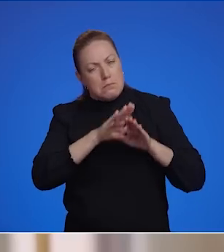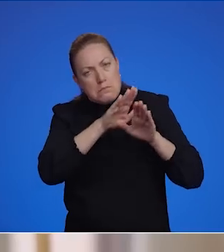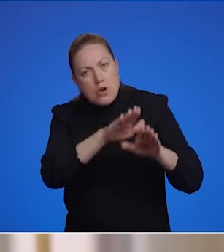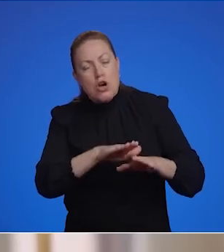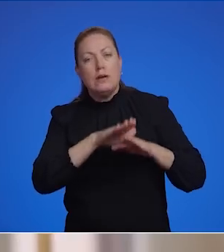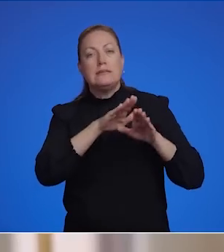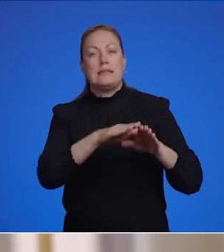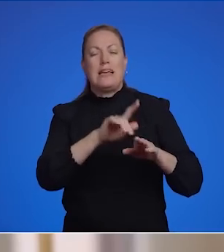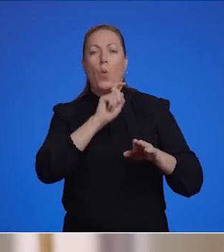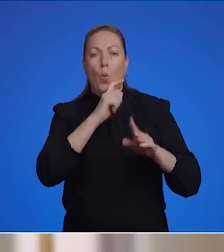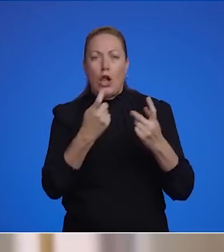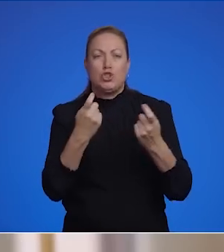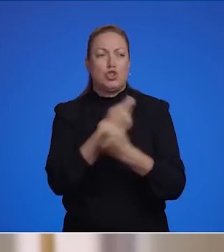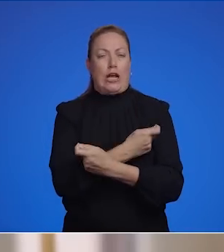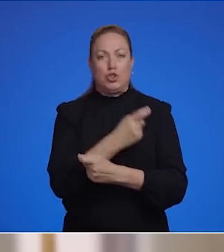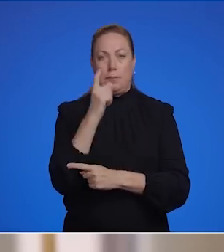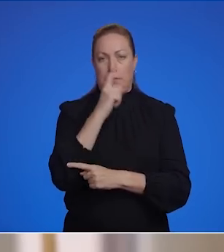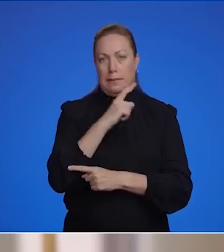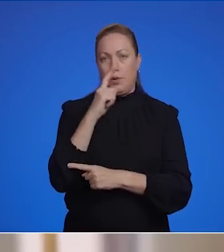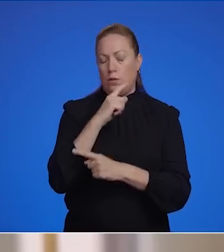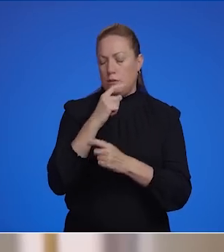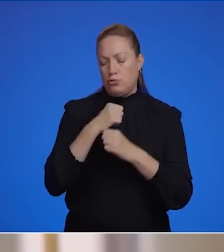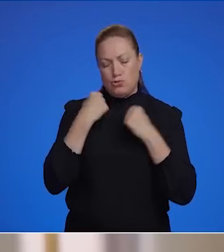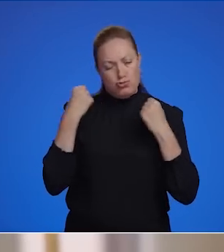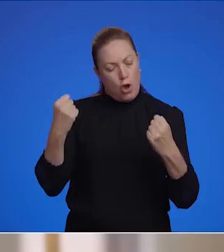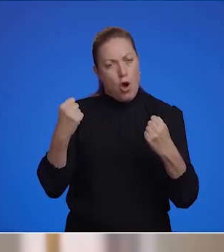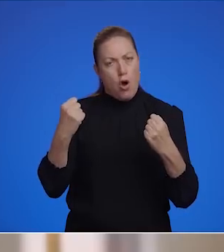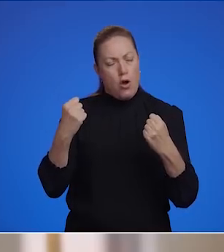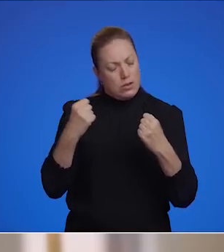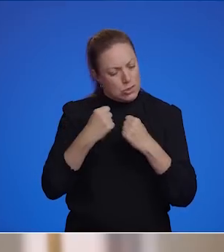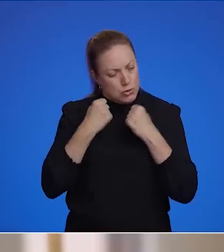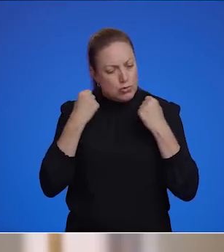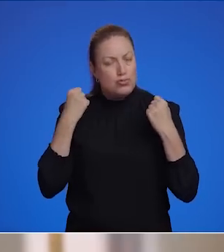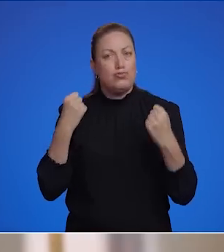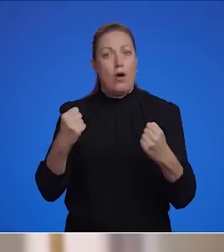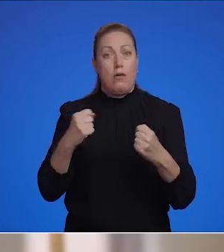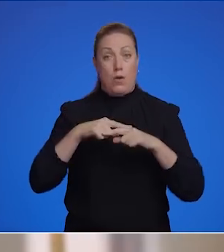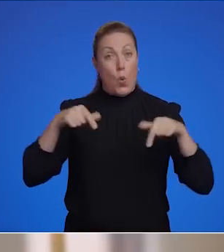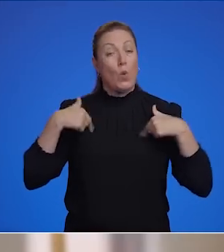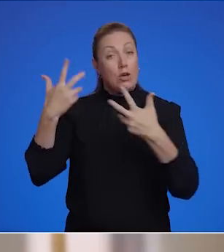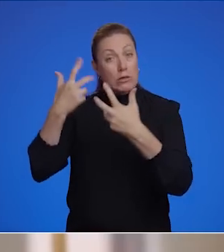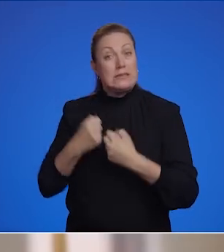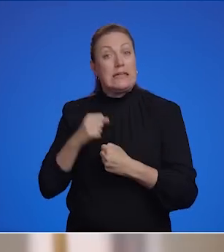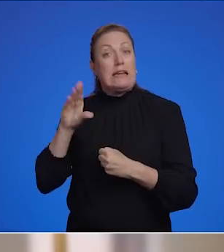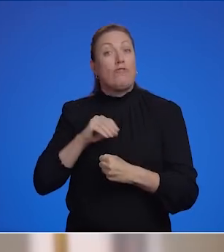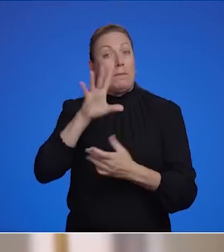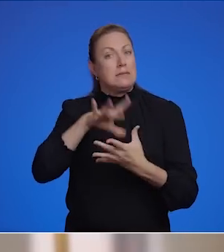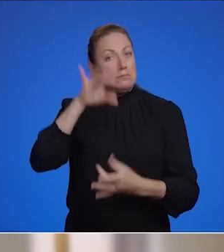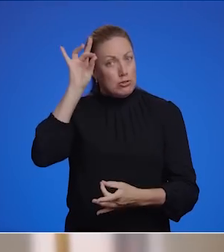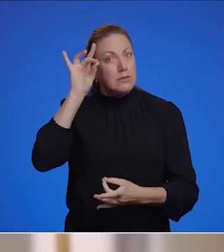Mercy changes people. That's a power that you and I have received from the Holy Spirit.